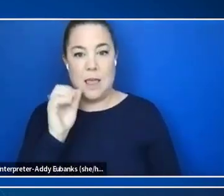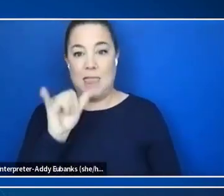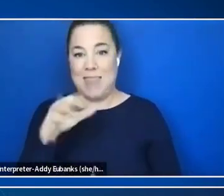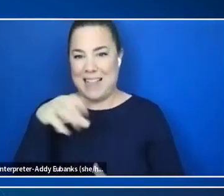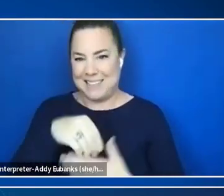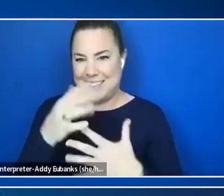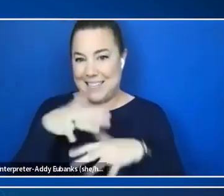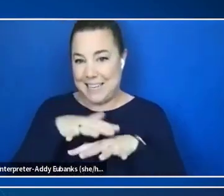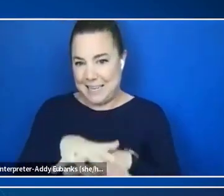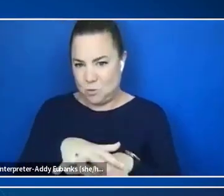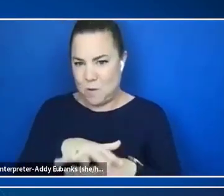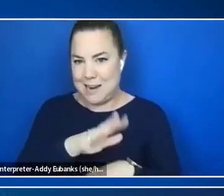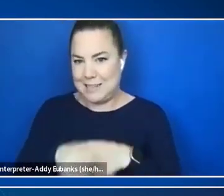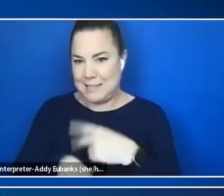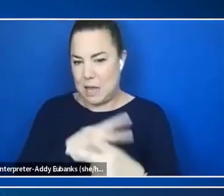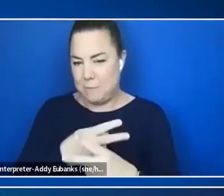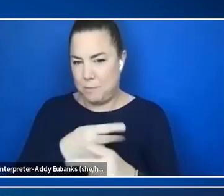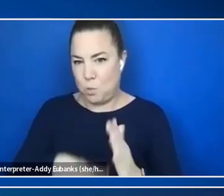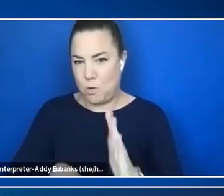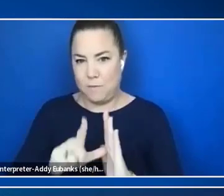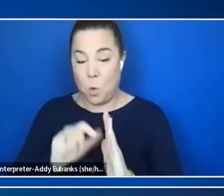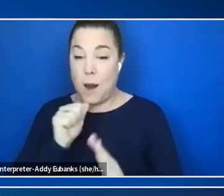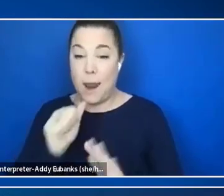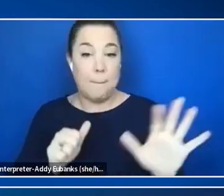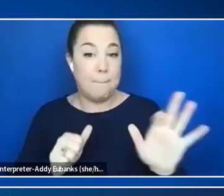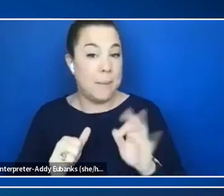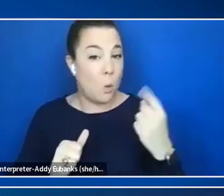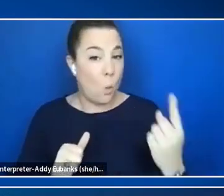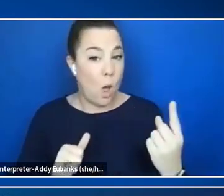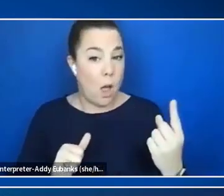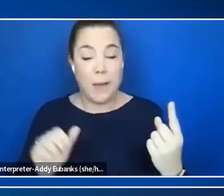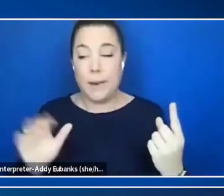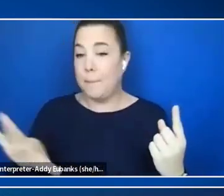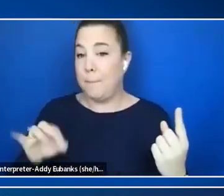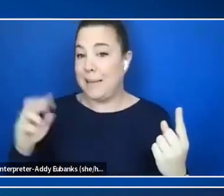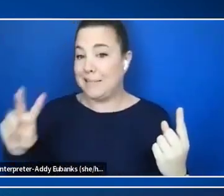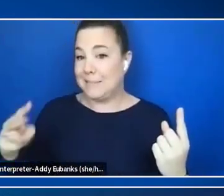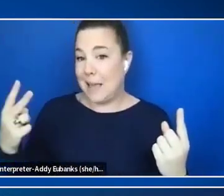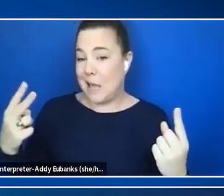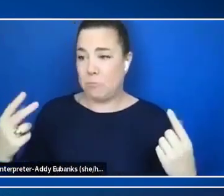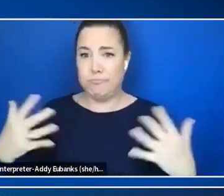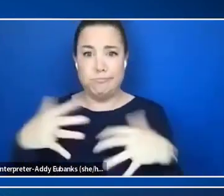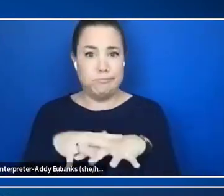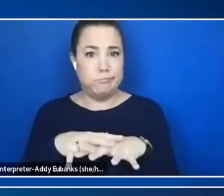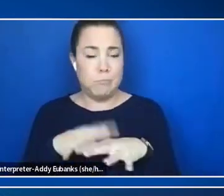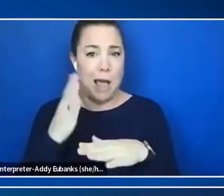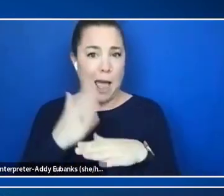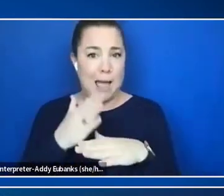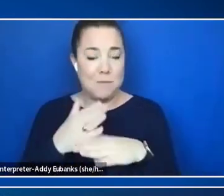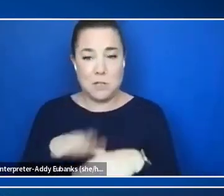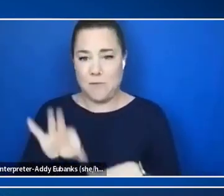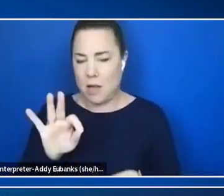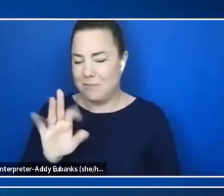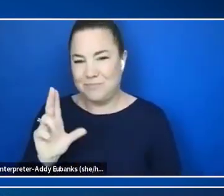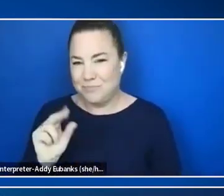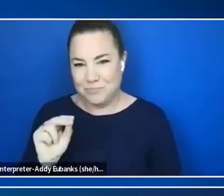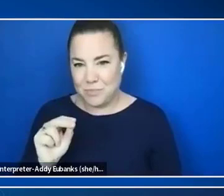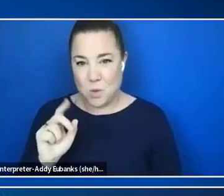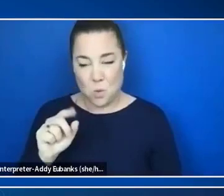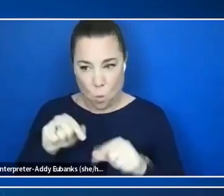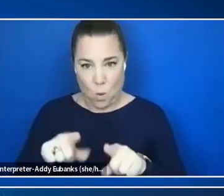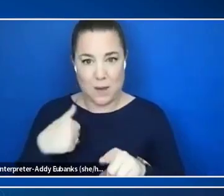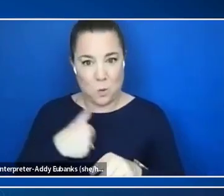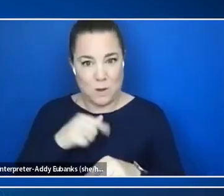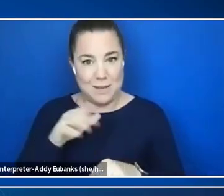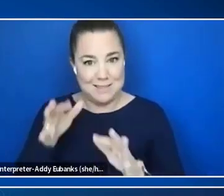type of review, right? We're not taking one and the other and then trying to mesh them together and average them when we're coming up with a great factor score